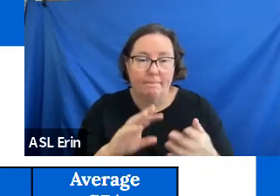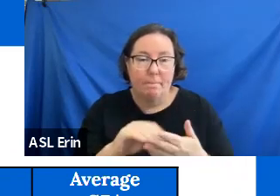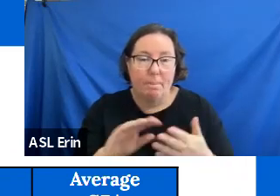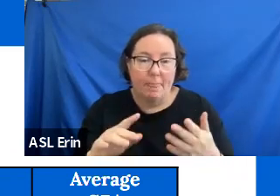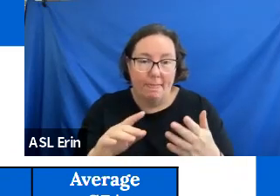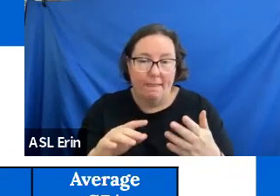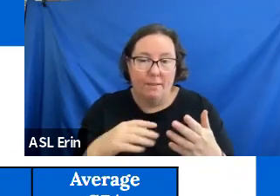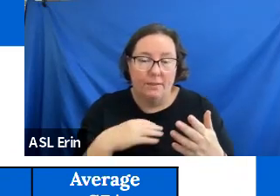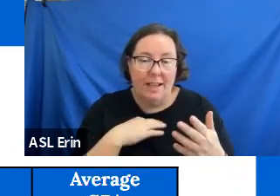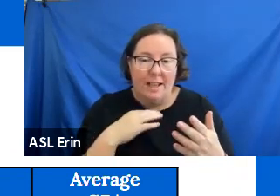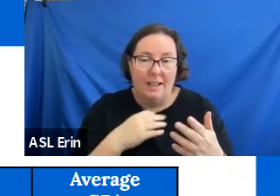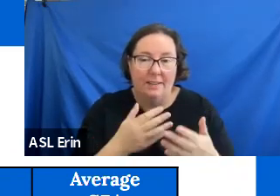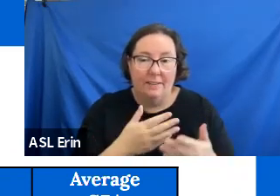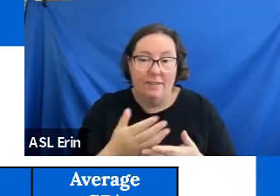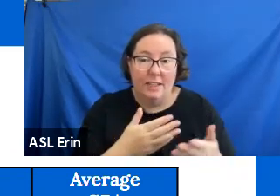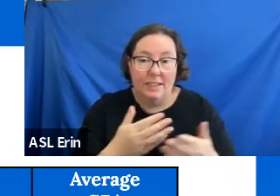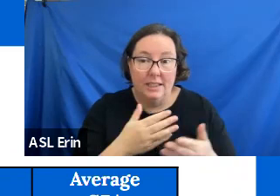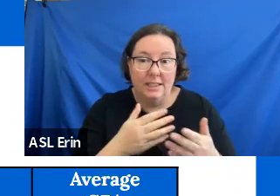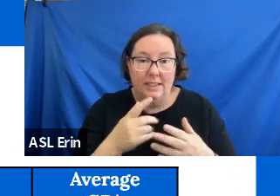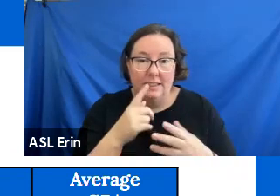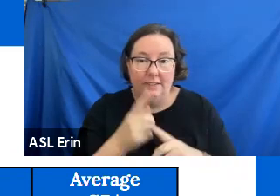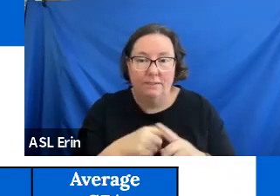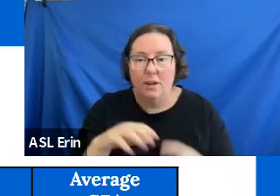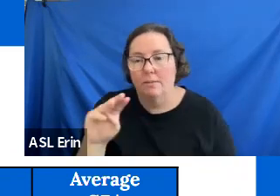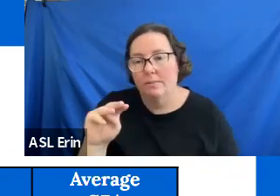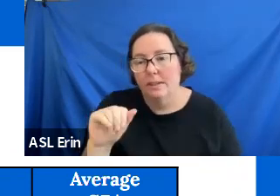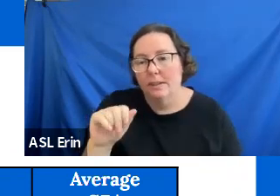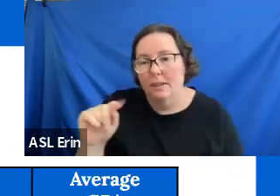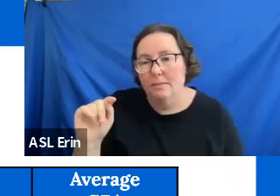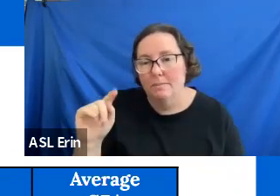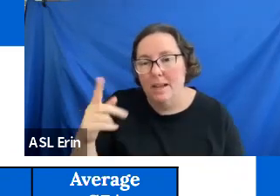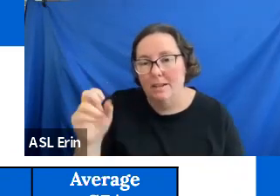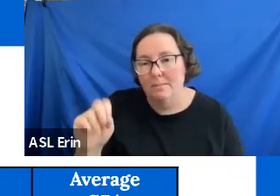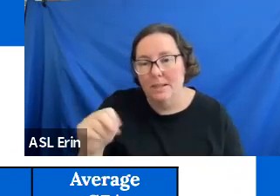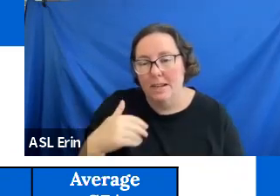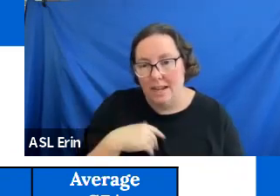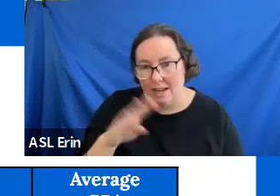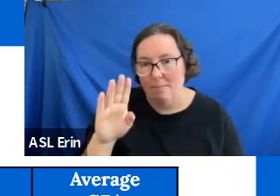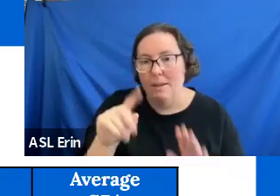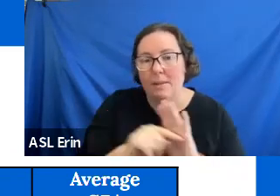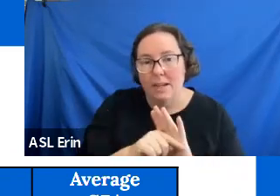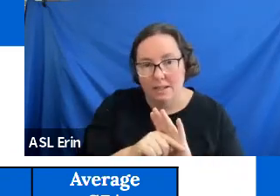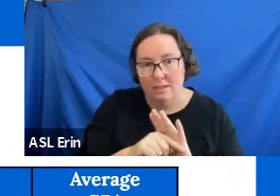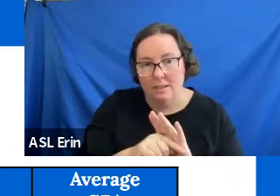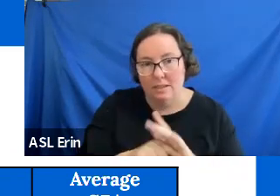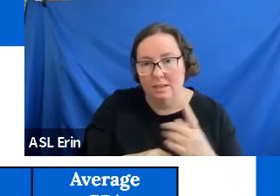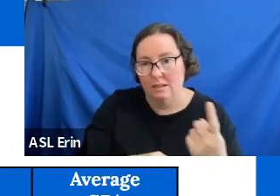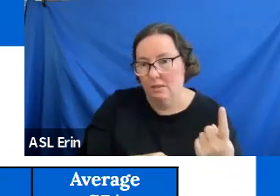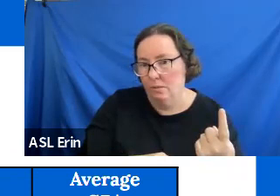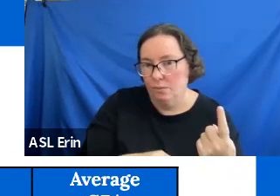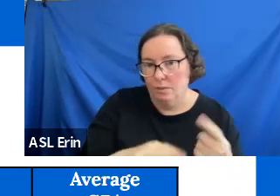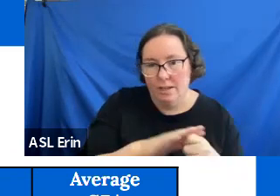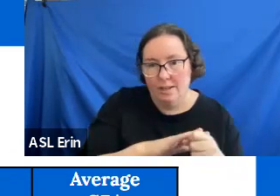the applicant pool, invitee pool, and Mattapan had a B minus. But I would say that's